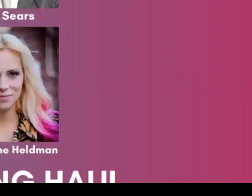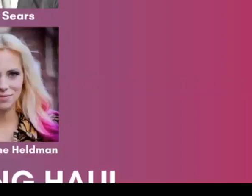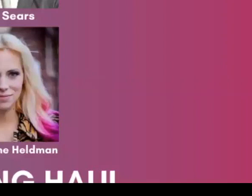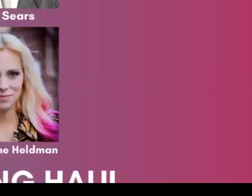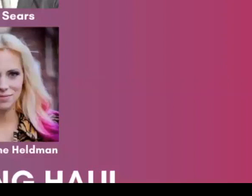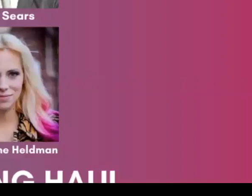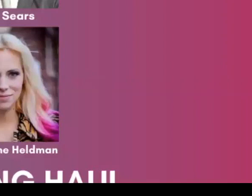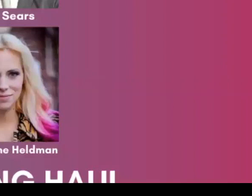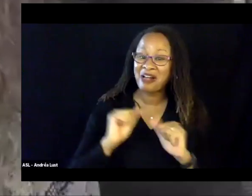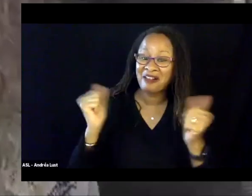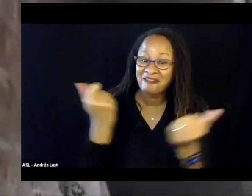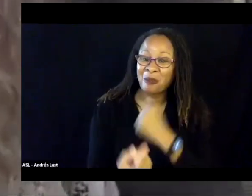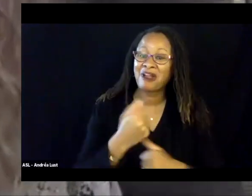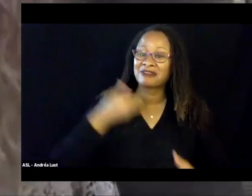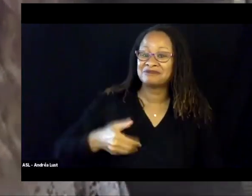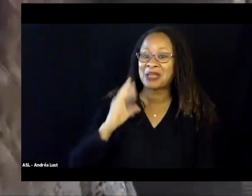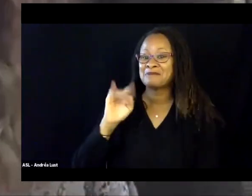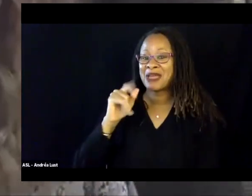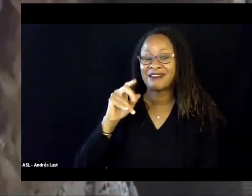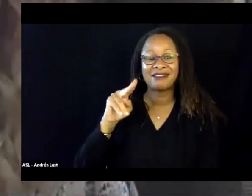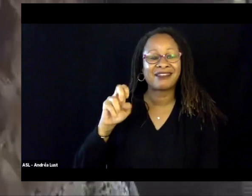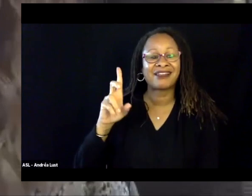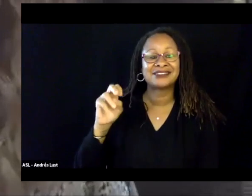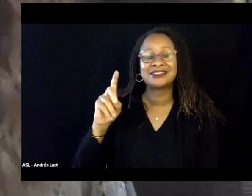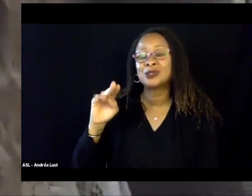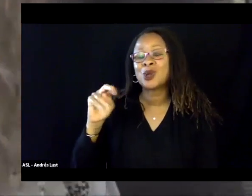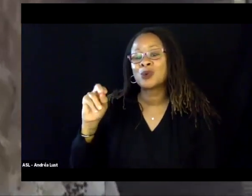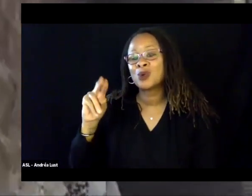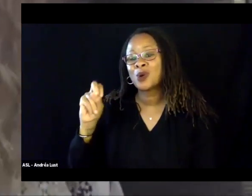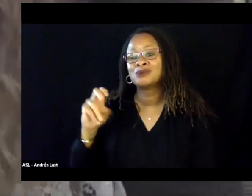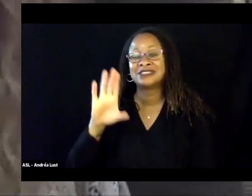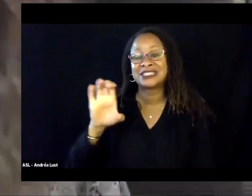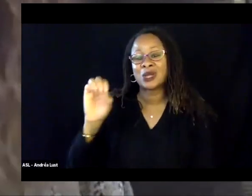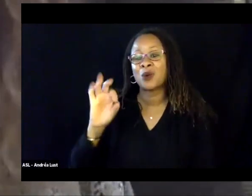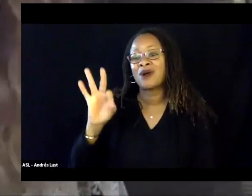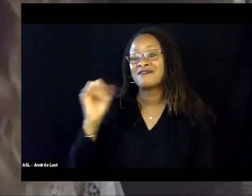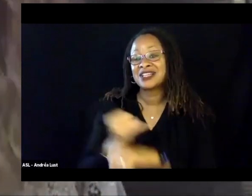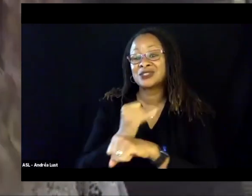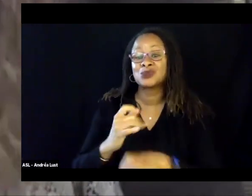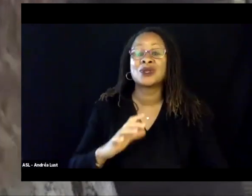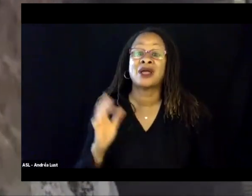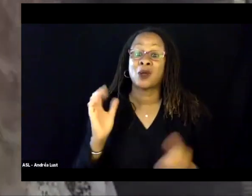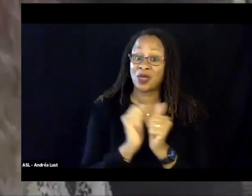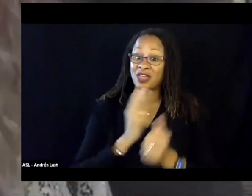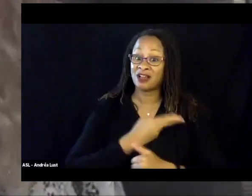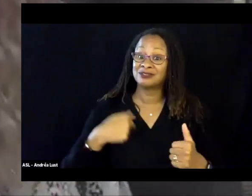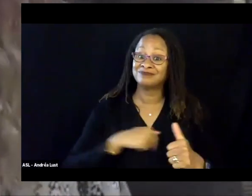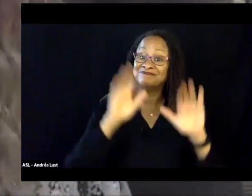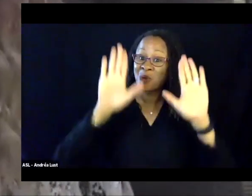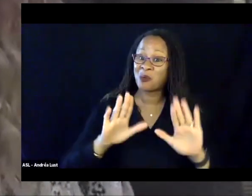Welcome everyone. Hi, I'm Madeline DiNono, CEO of the Institute. With us, as always, is our